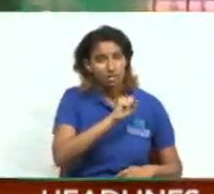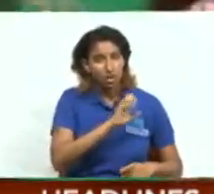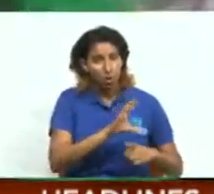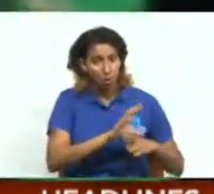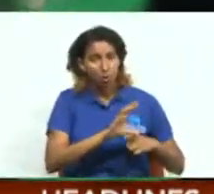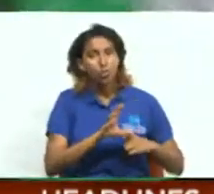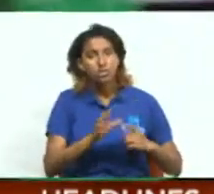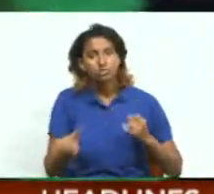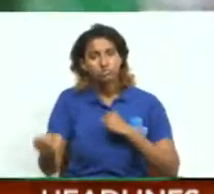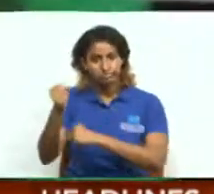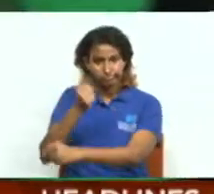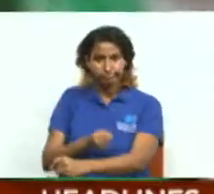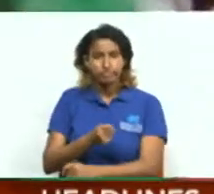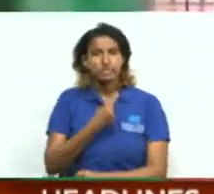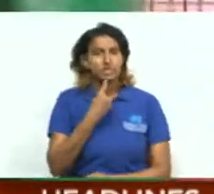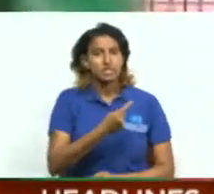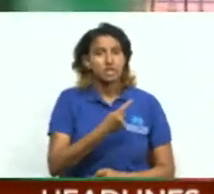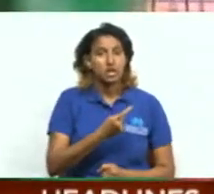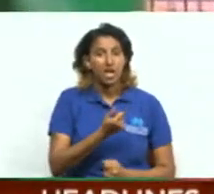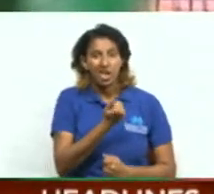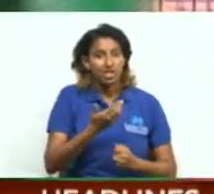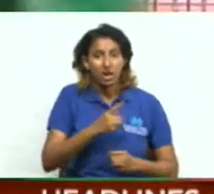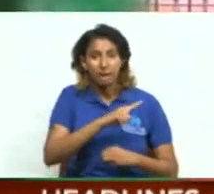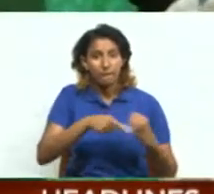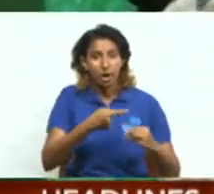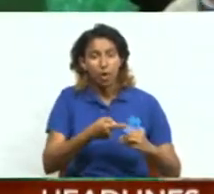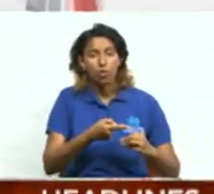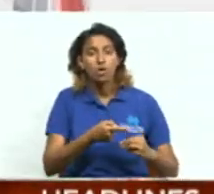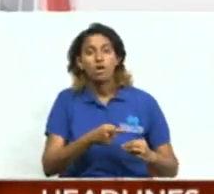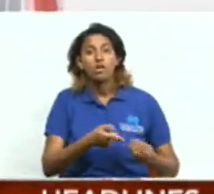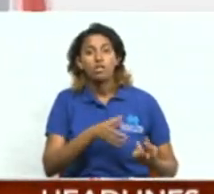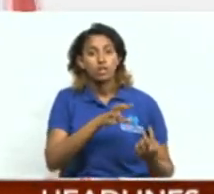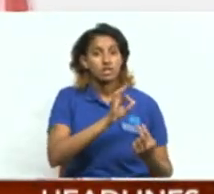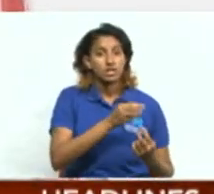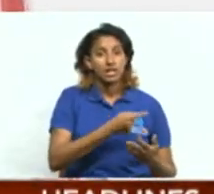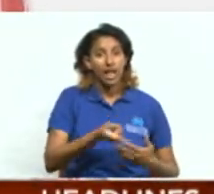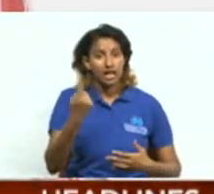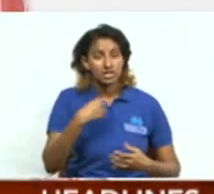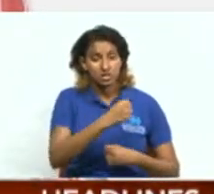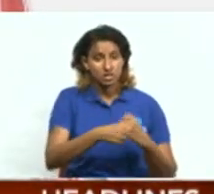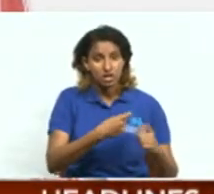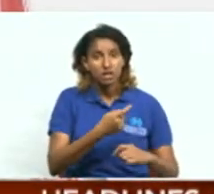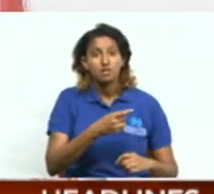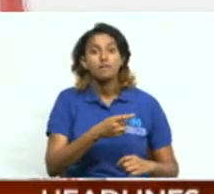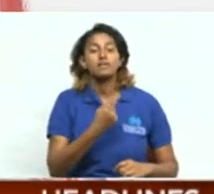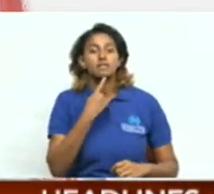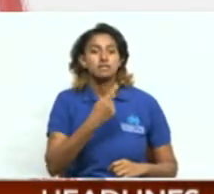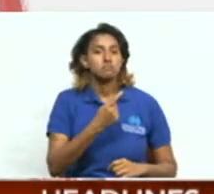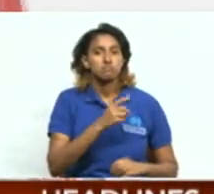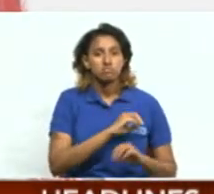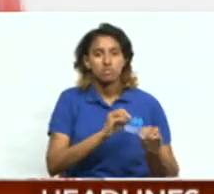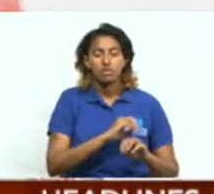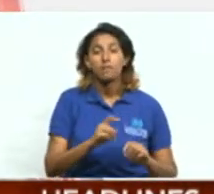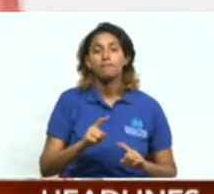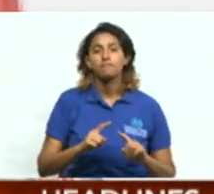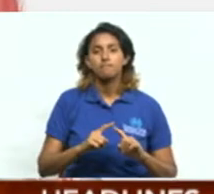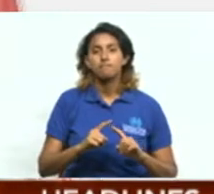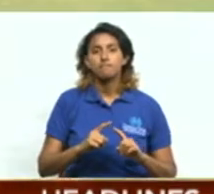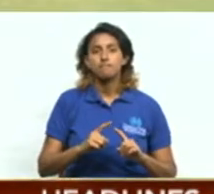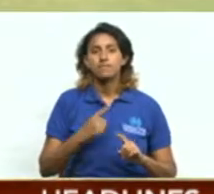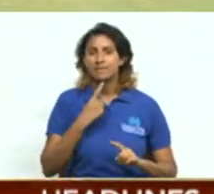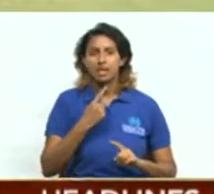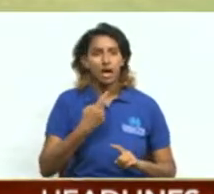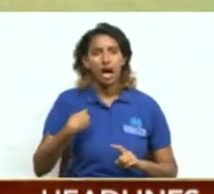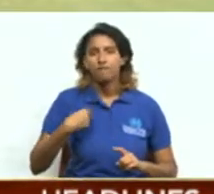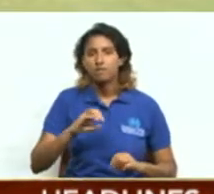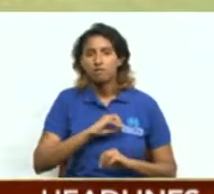in which last year's hearing was conducted, but rubbish Raja's claims. It is baseless, and I have no more comments to make. Despite